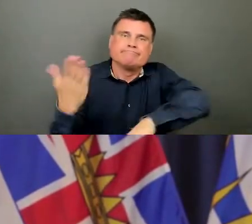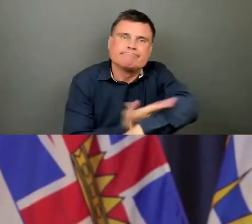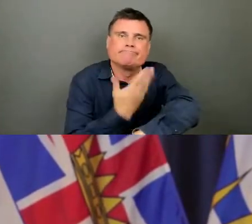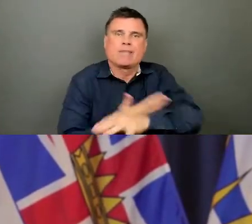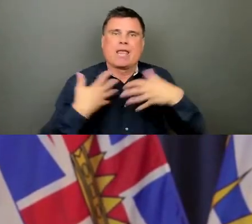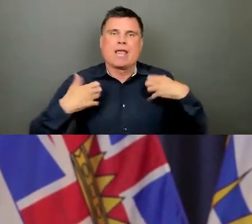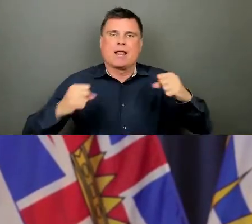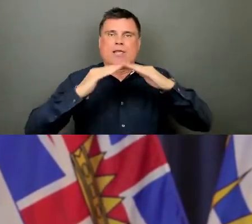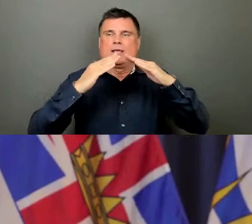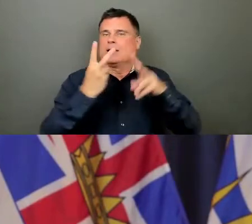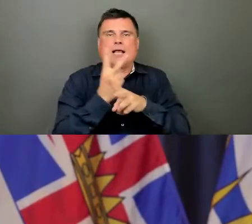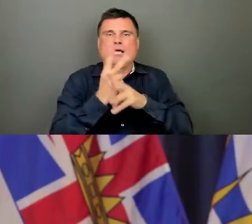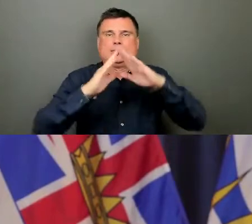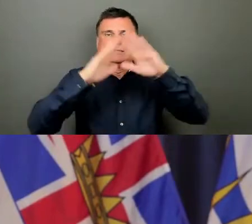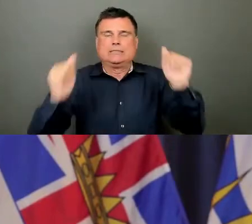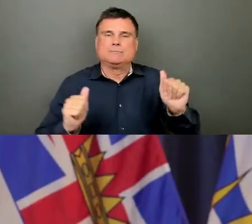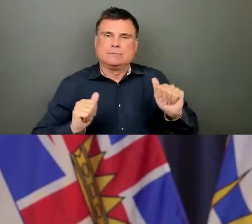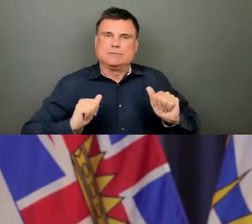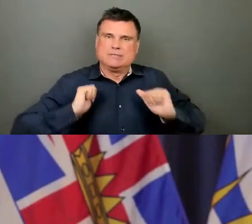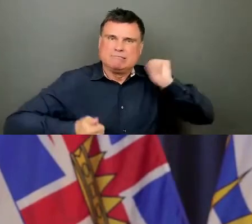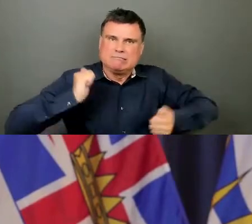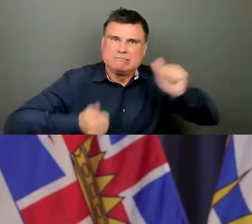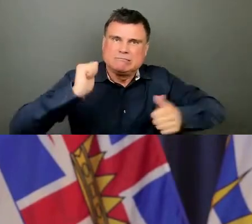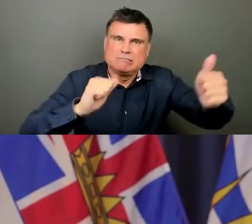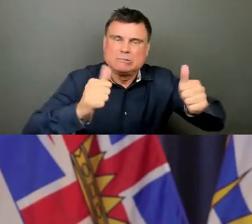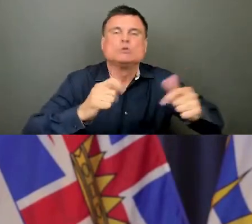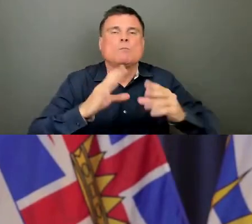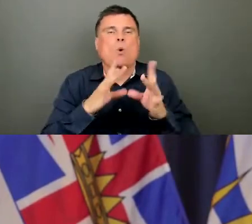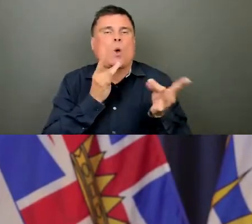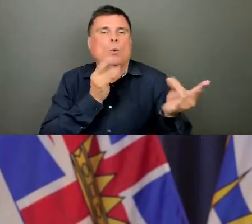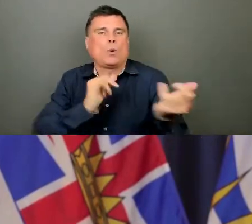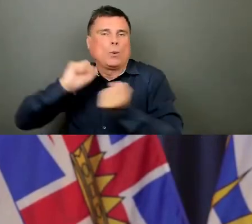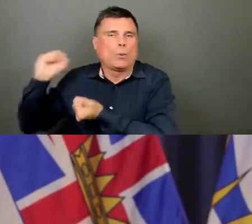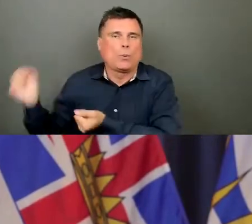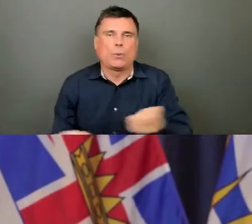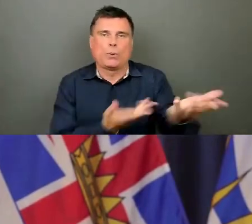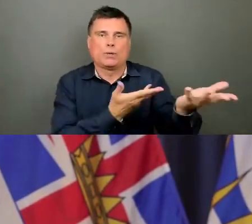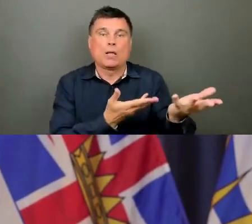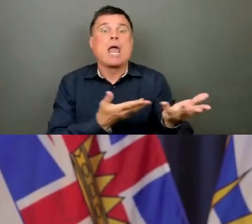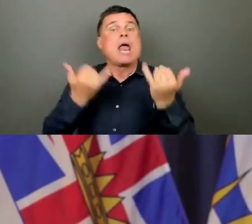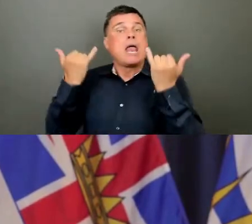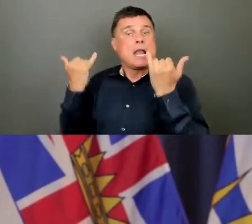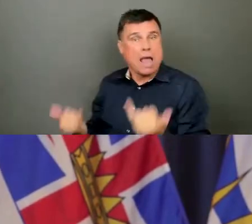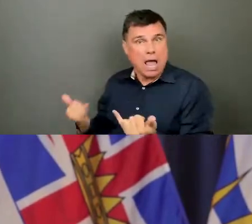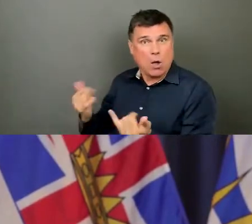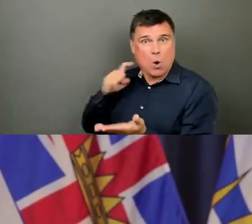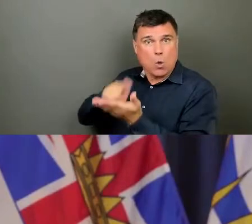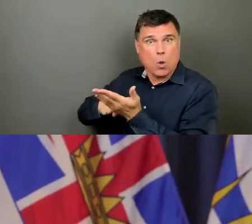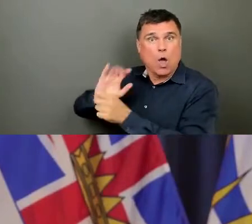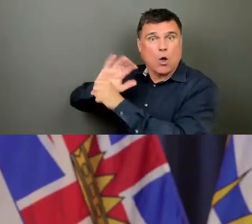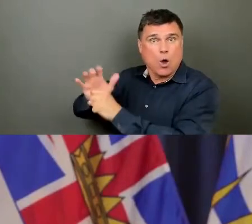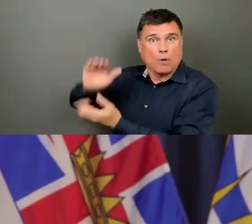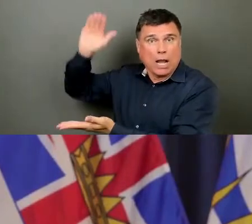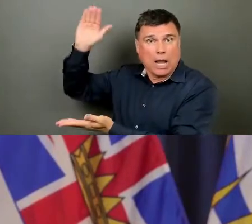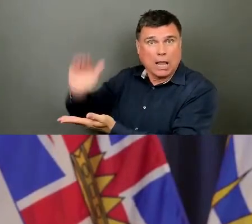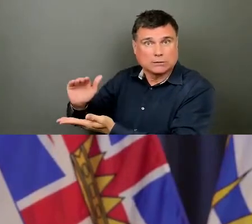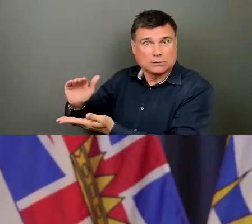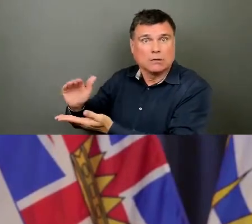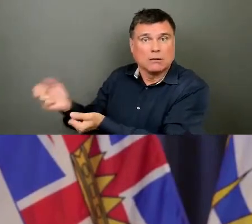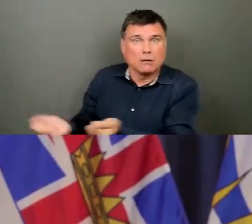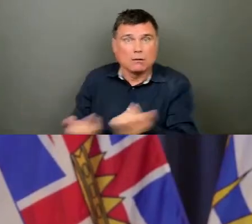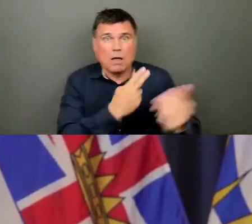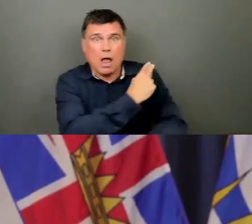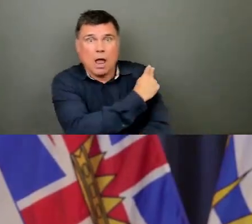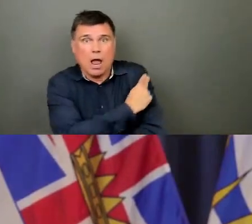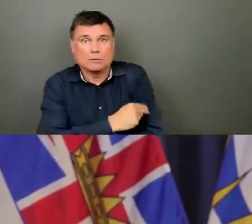So while we see fewer people in hospital right now than we did at the height of the third wave, where I think it reached